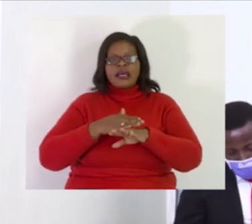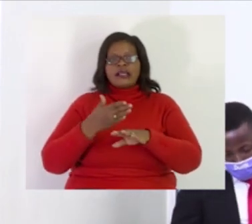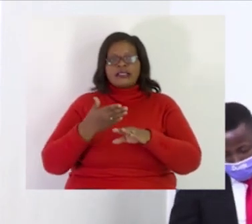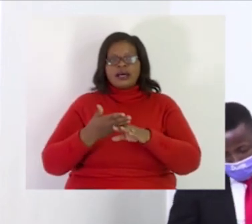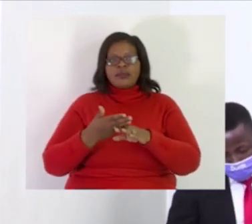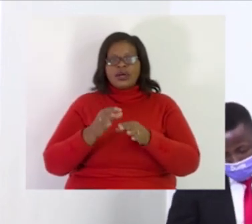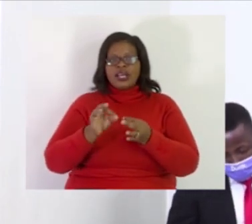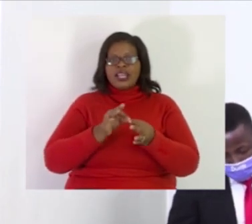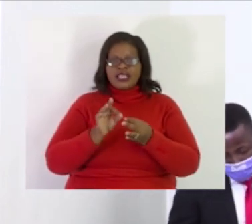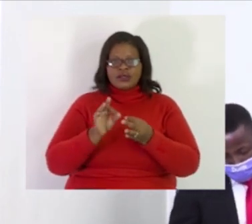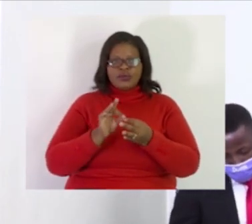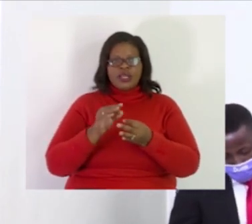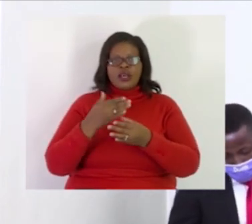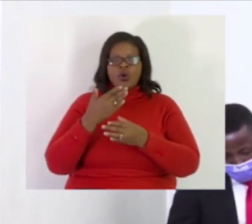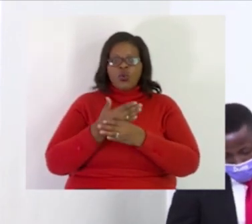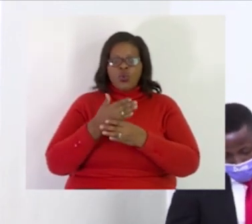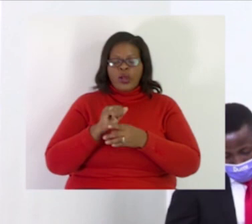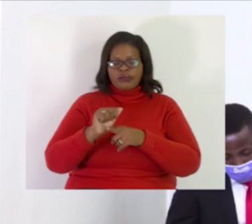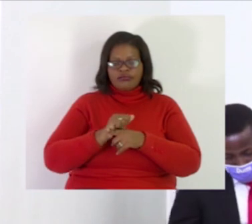can go through with you